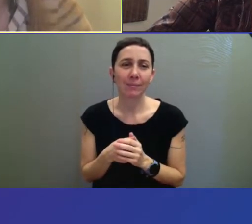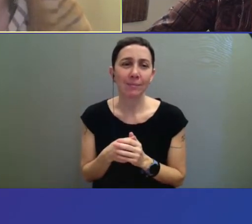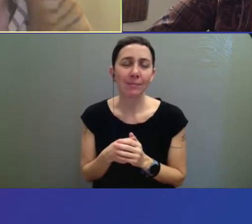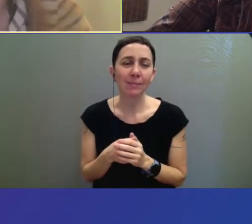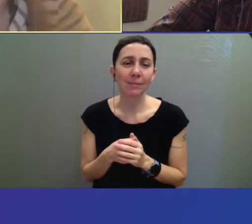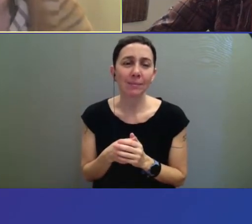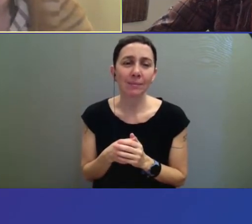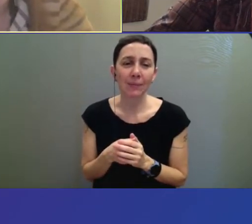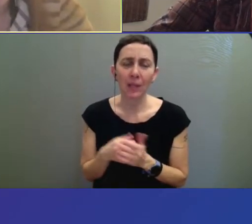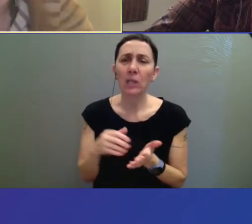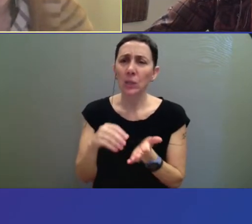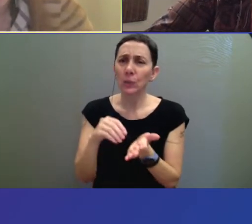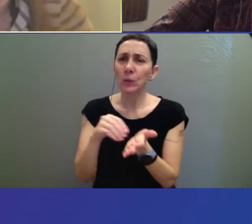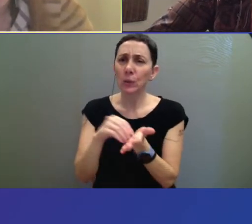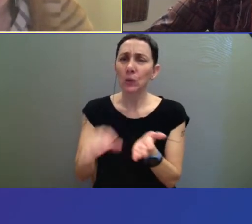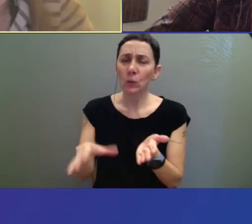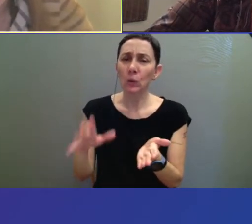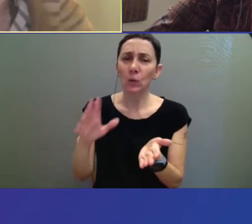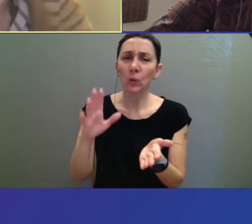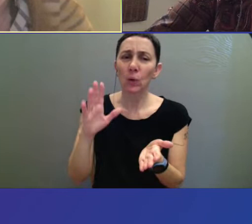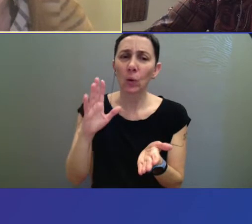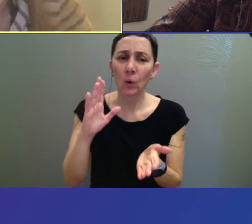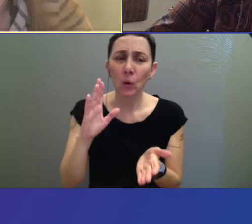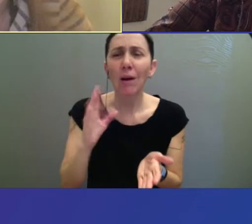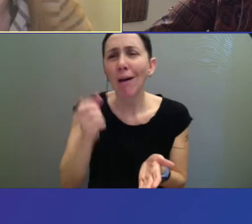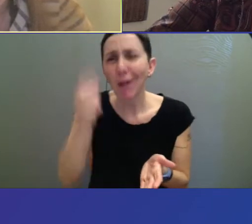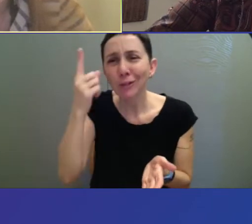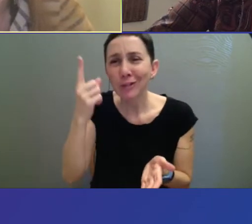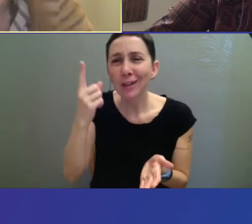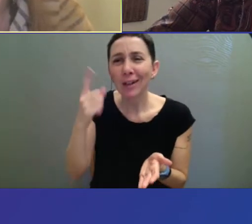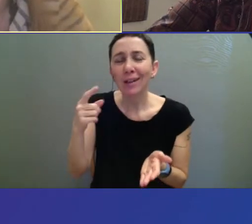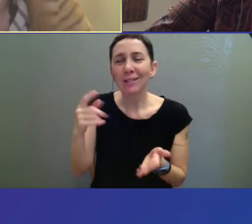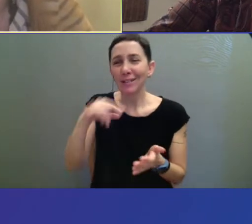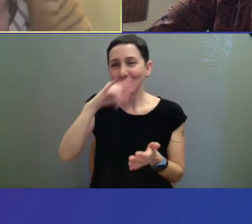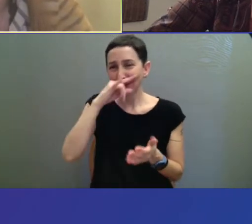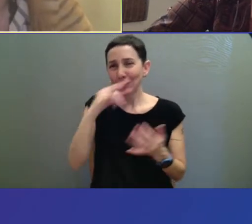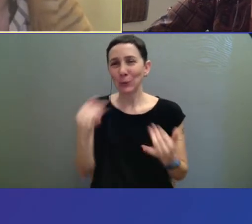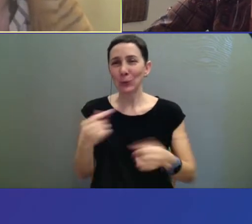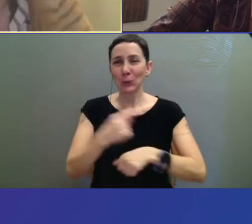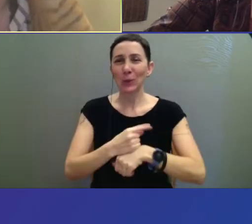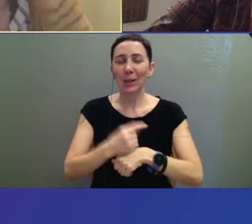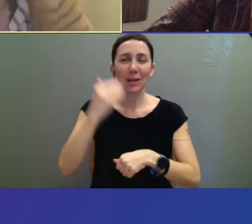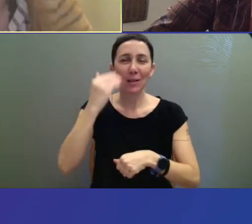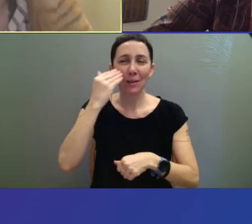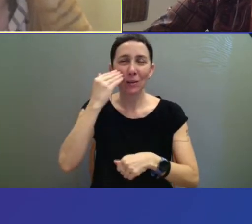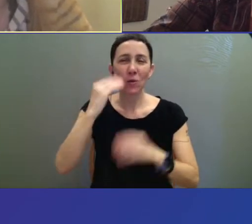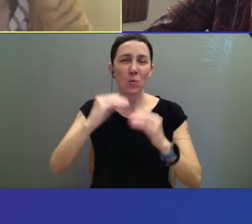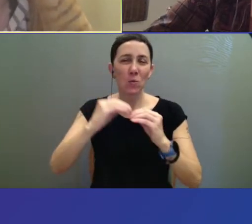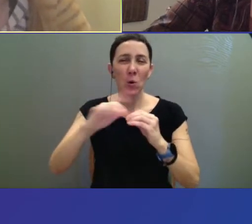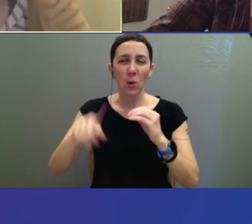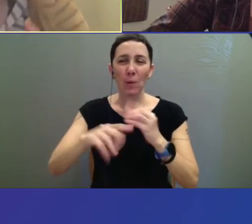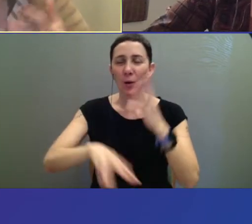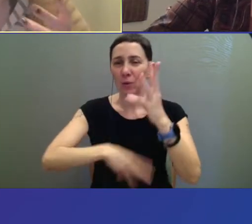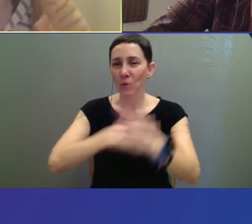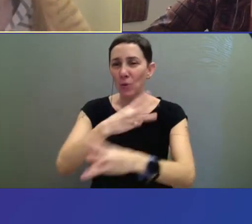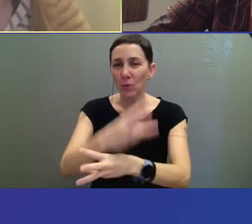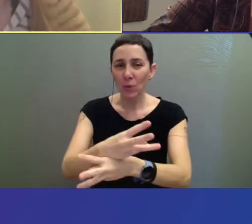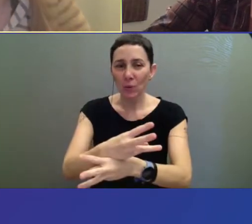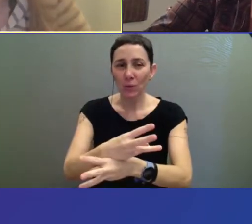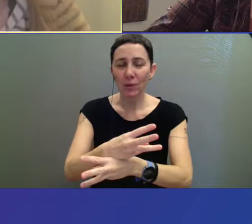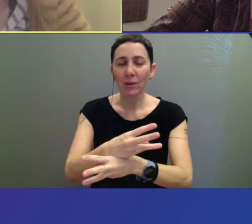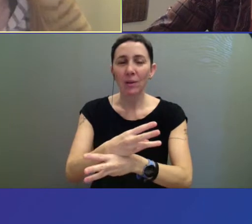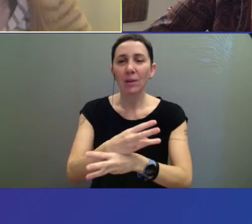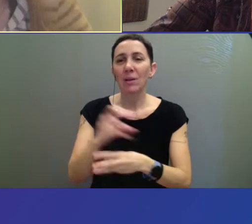they will respond to the information. They get it. Kids know now about the world, you know, like these things, the social